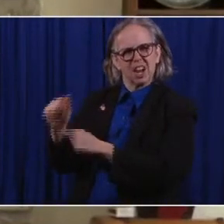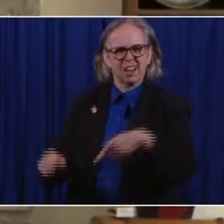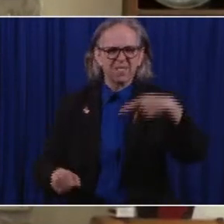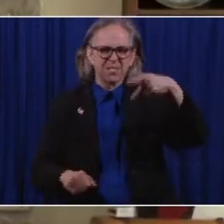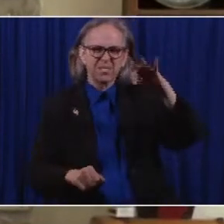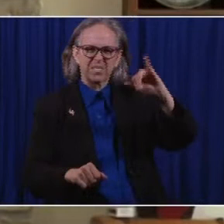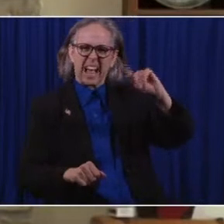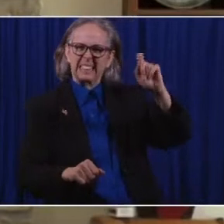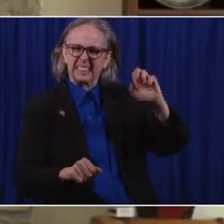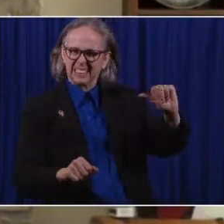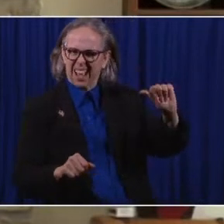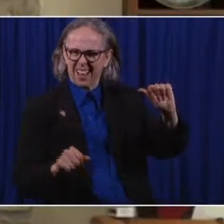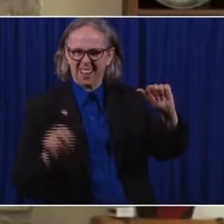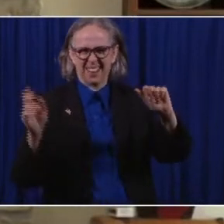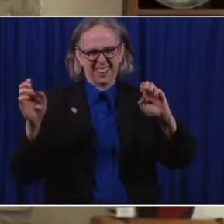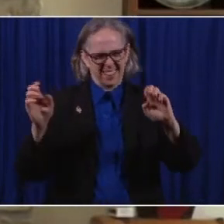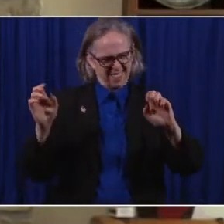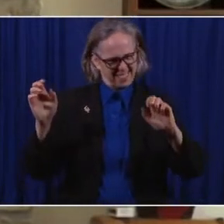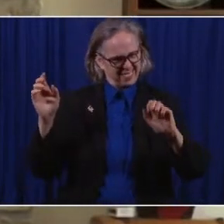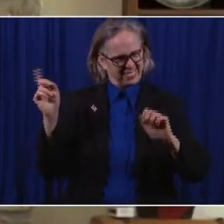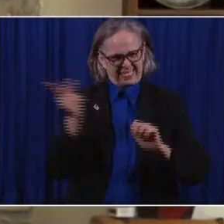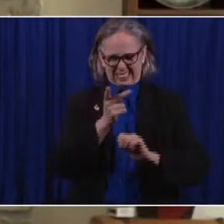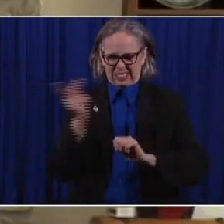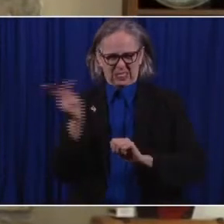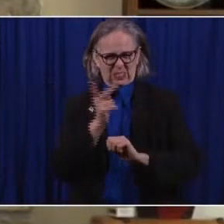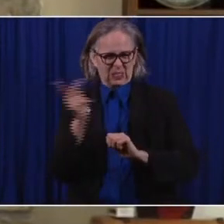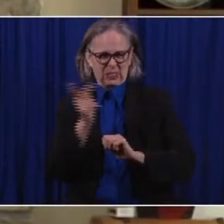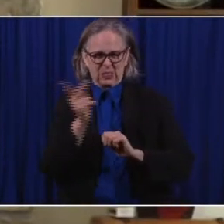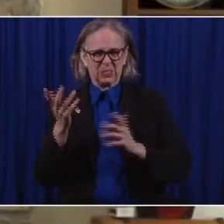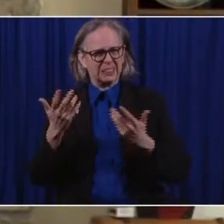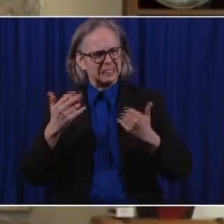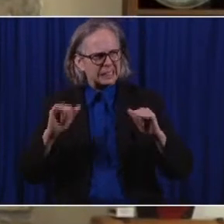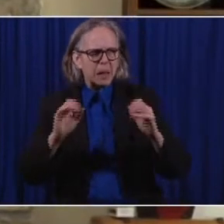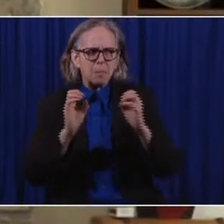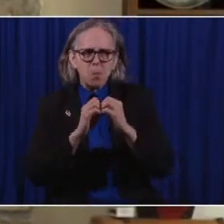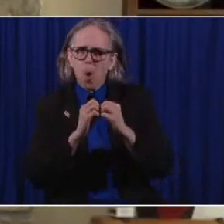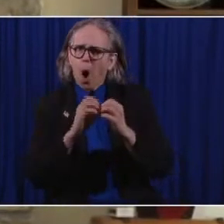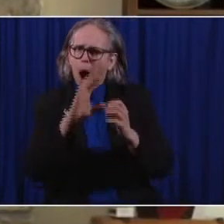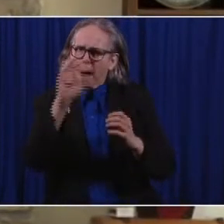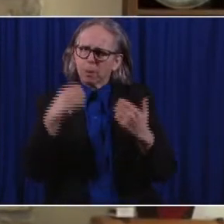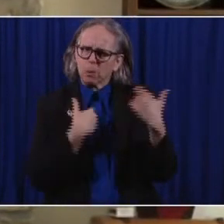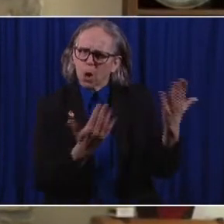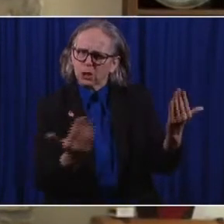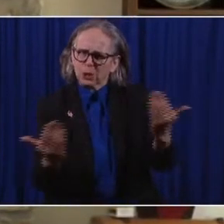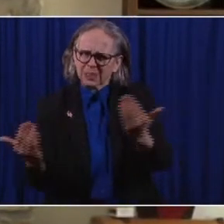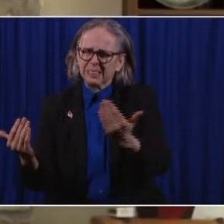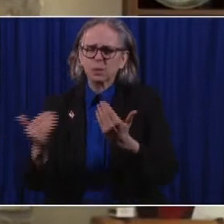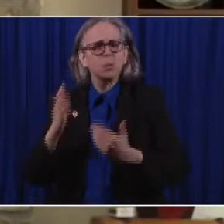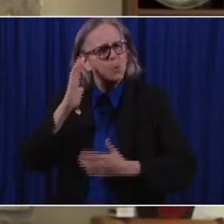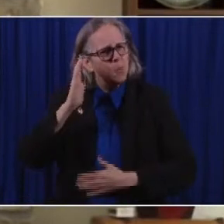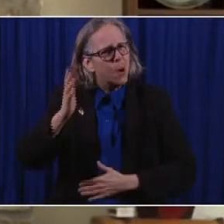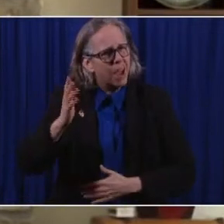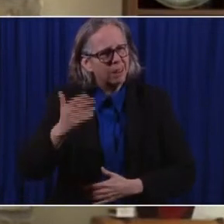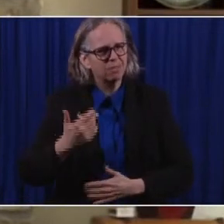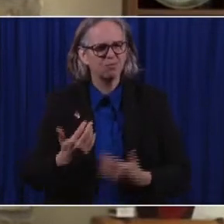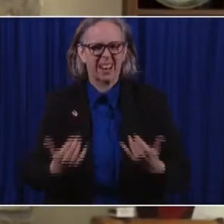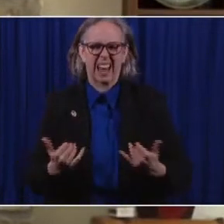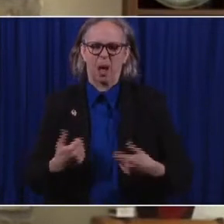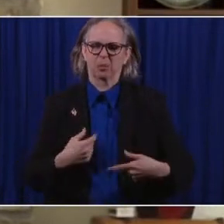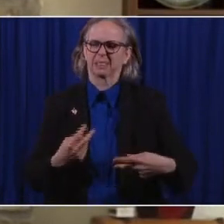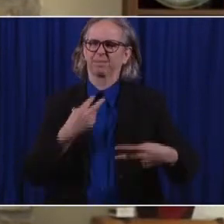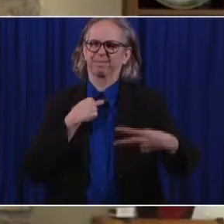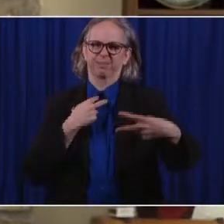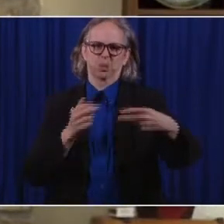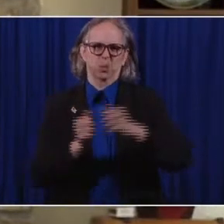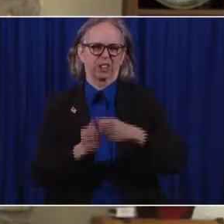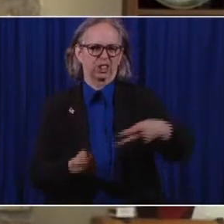in the near future. But as of today, we have to deal, like all